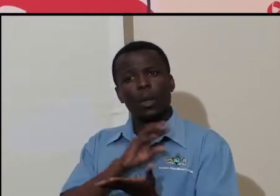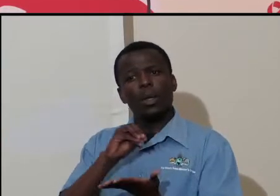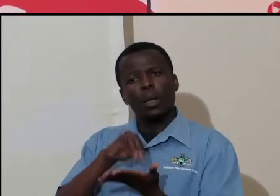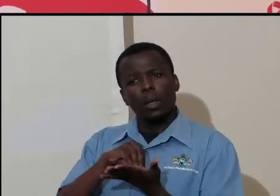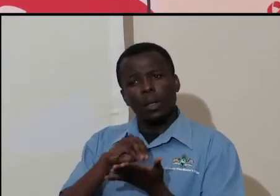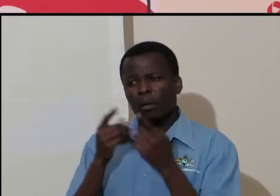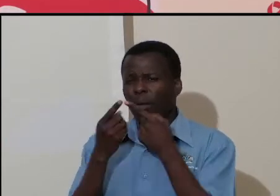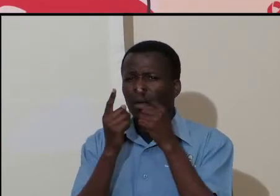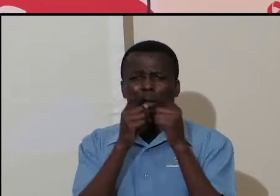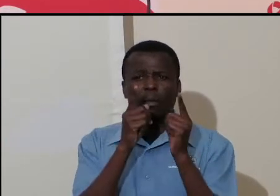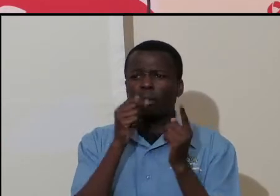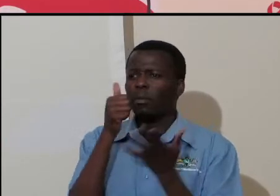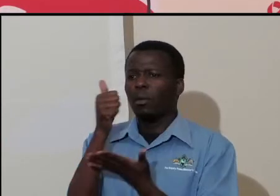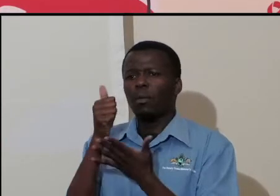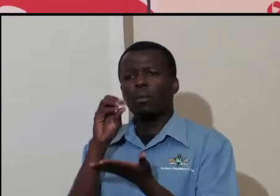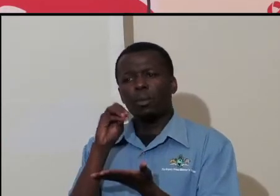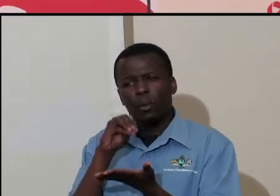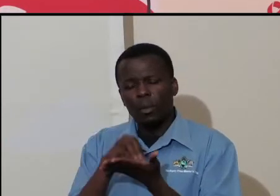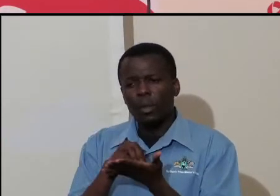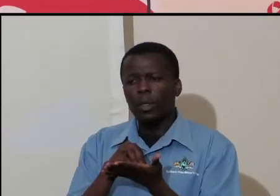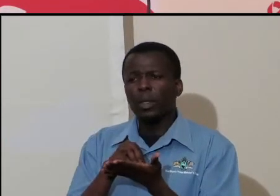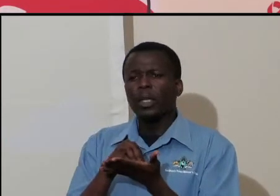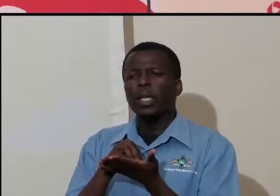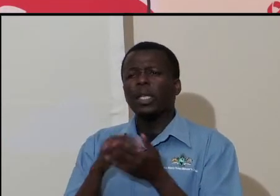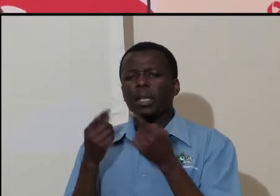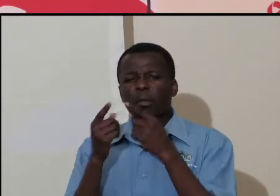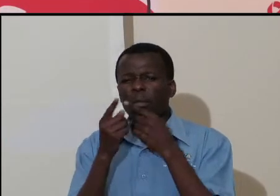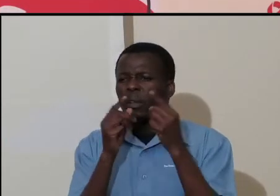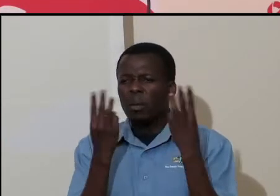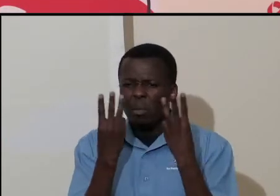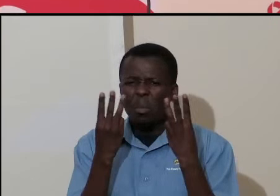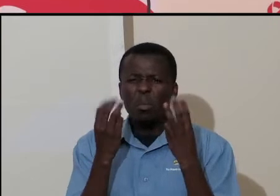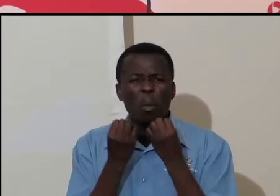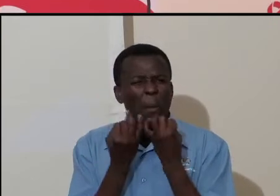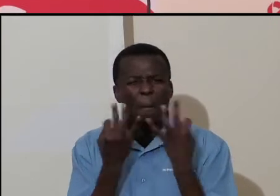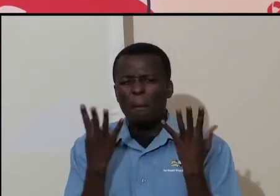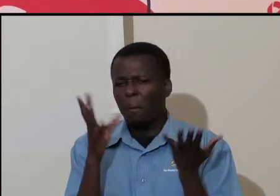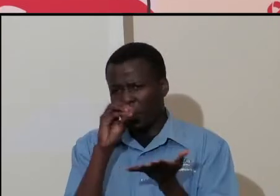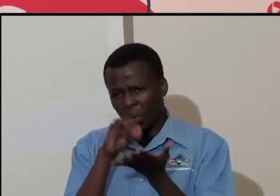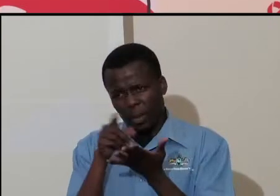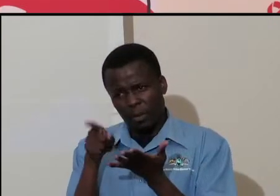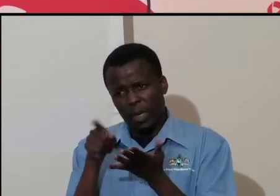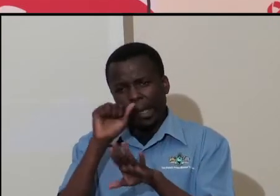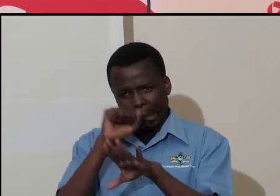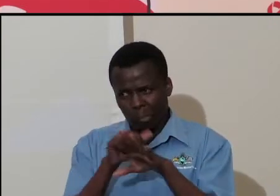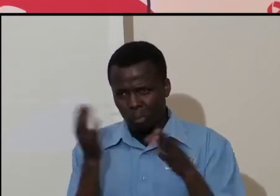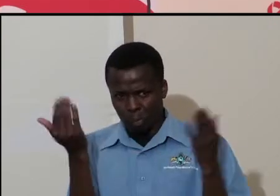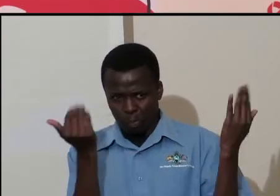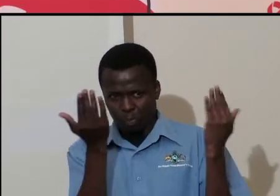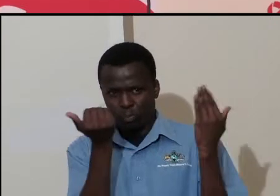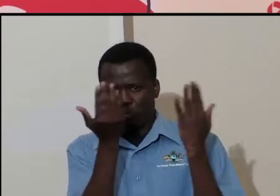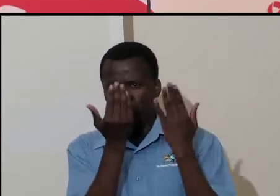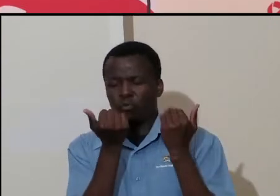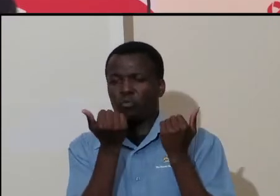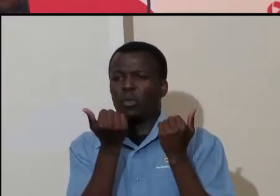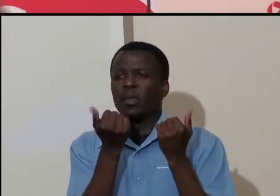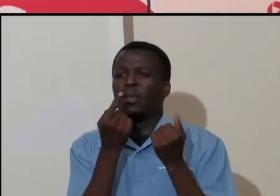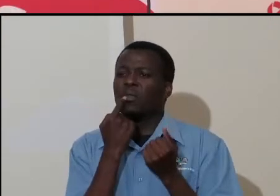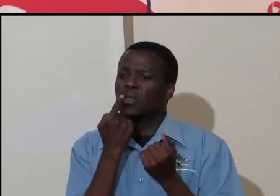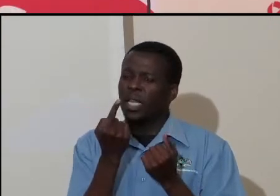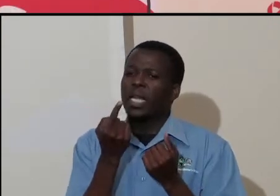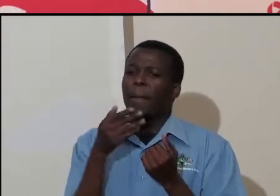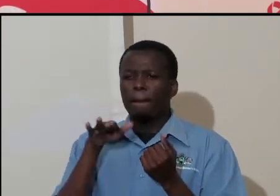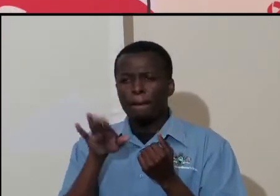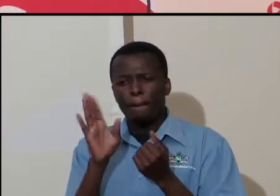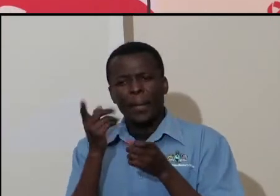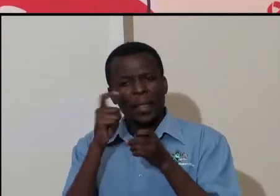and that's where we interface and mobilize communities so that they are part of